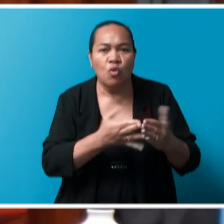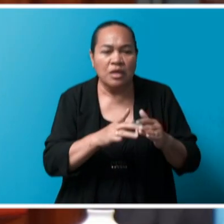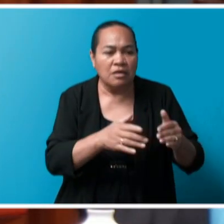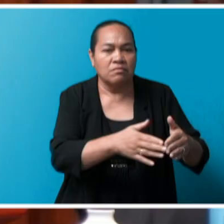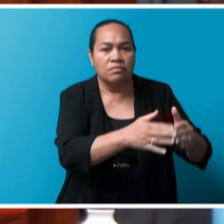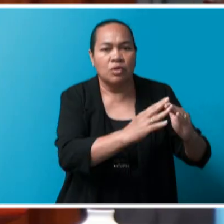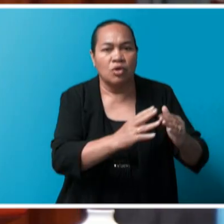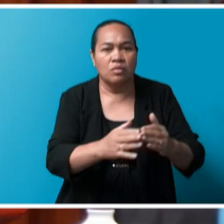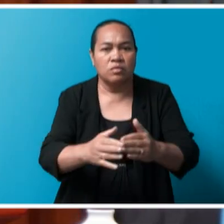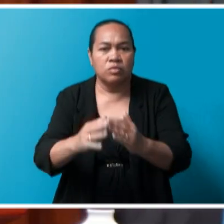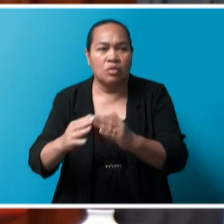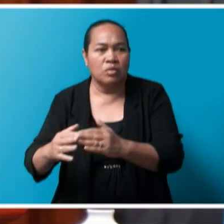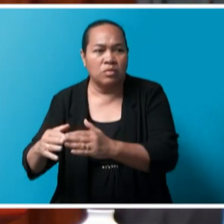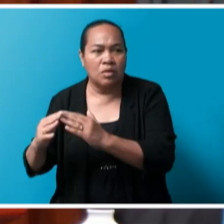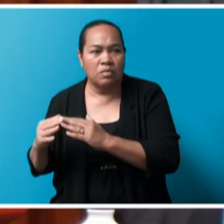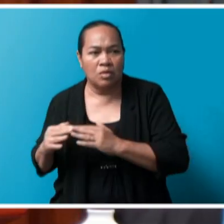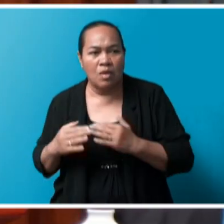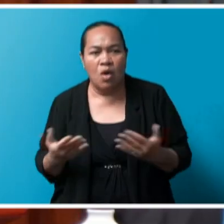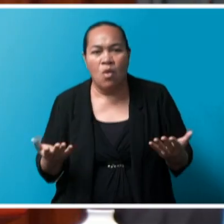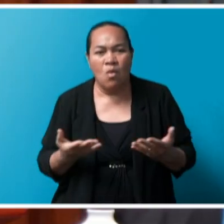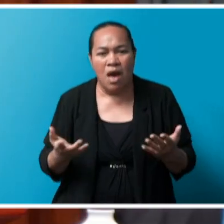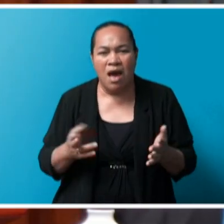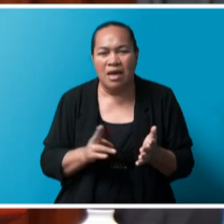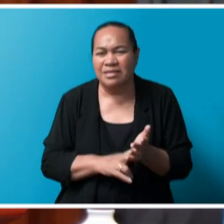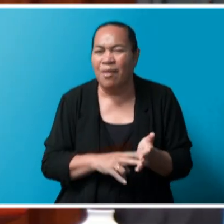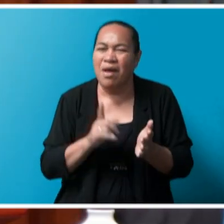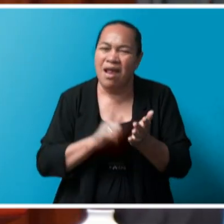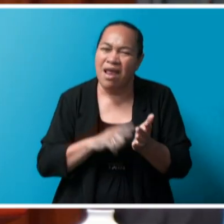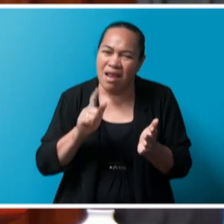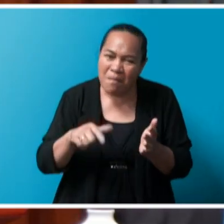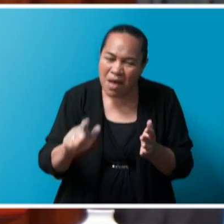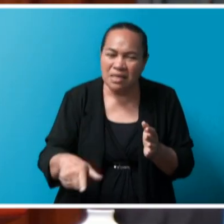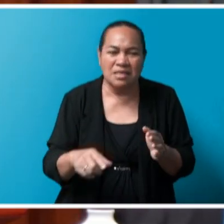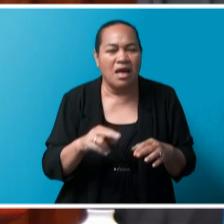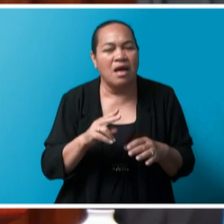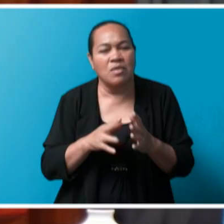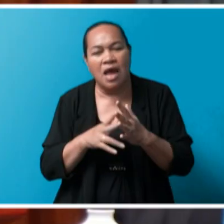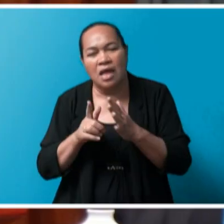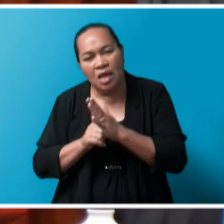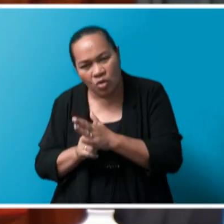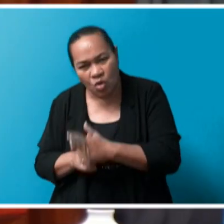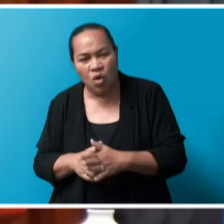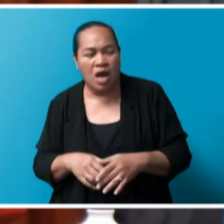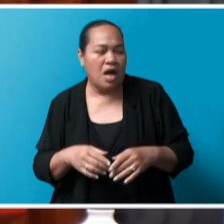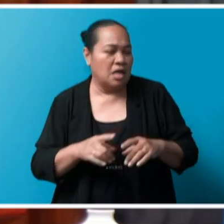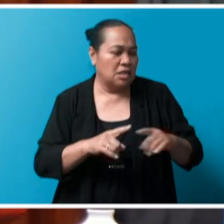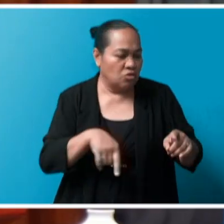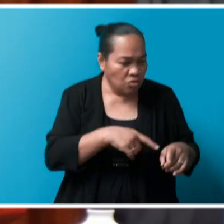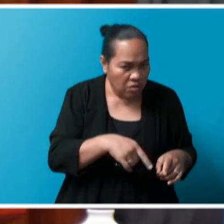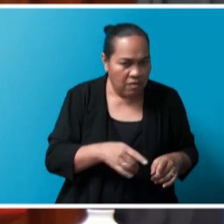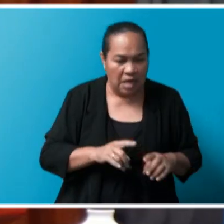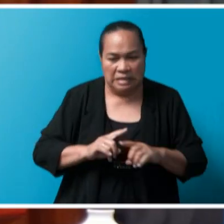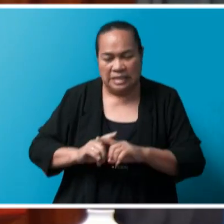Torres Socorro, Field 4, Waliongo and Mba, Vunika and Lambasa, Delesaweni, Notoka, Nambari, Lobusi Side, and Tambati and Sua throughout